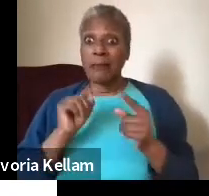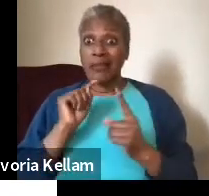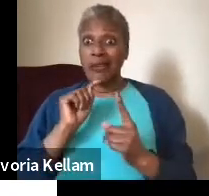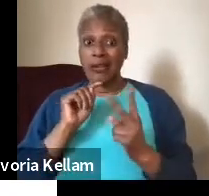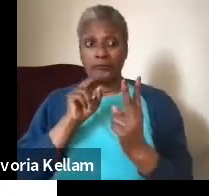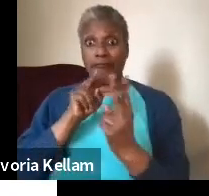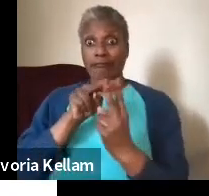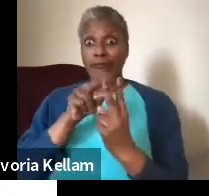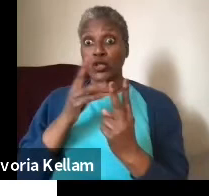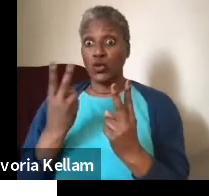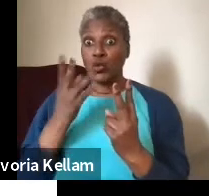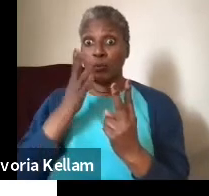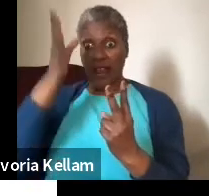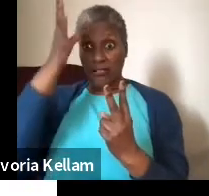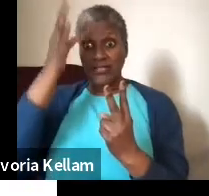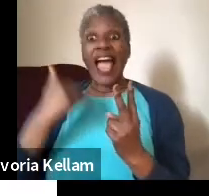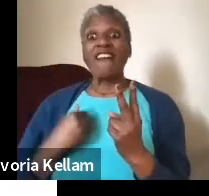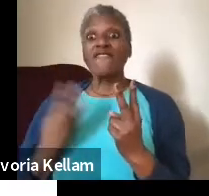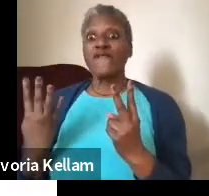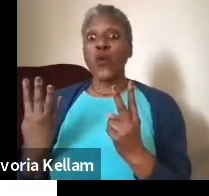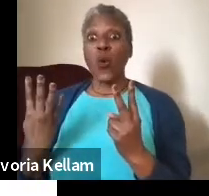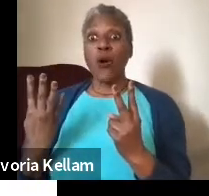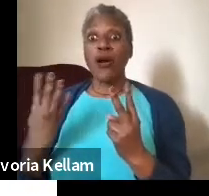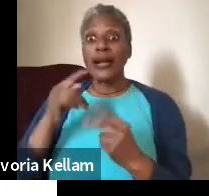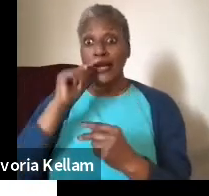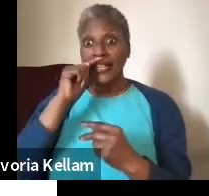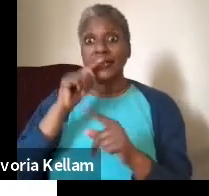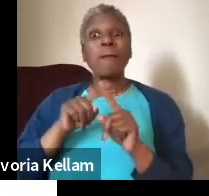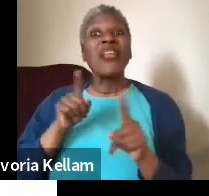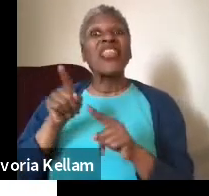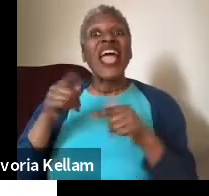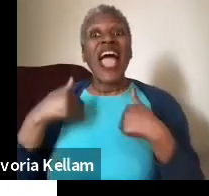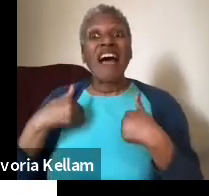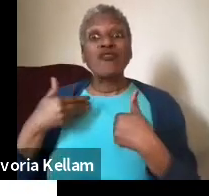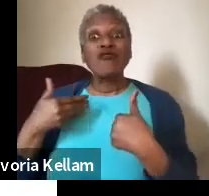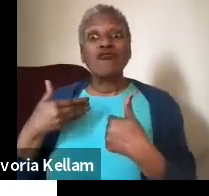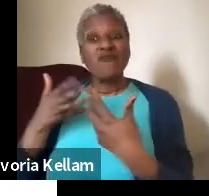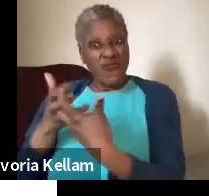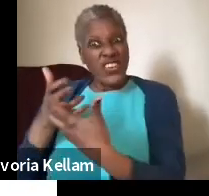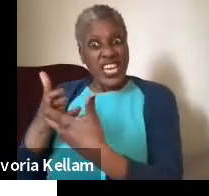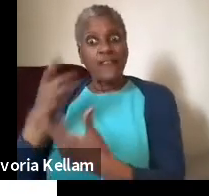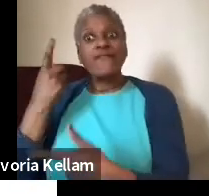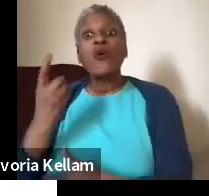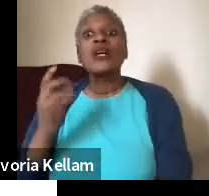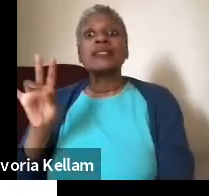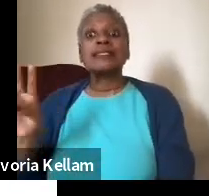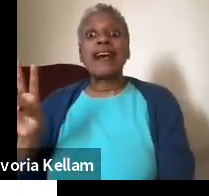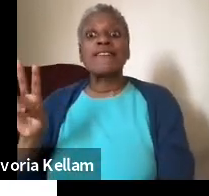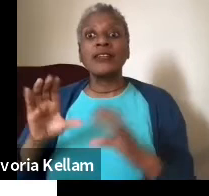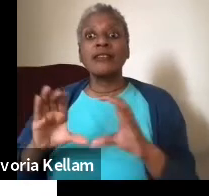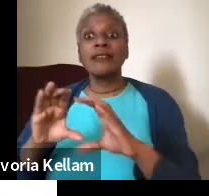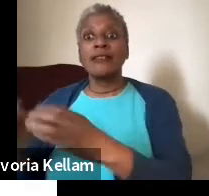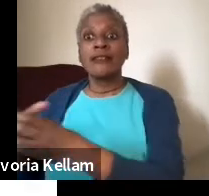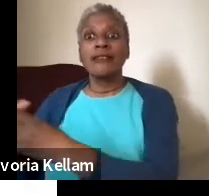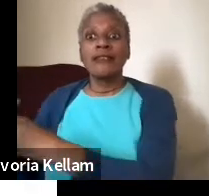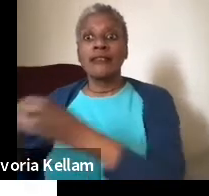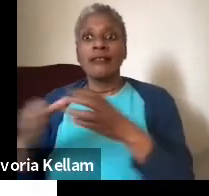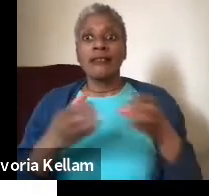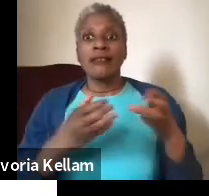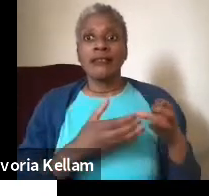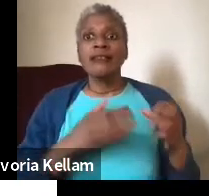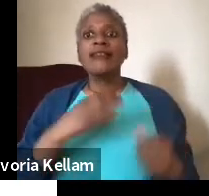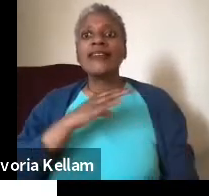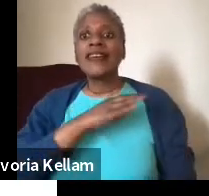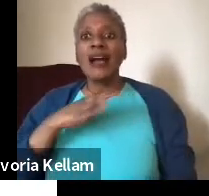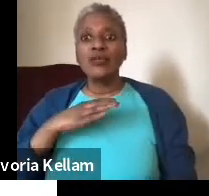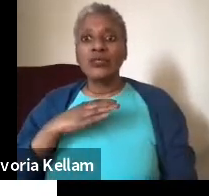7 councils. So this is 7 votes, not per parent, but per family.